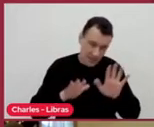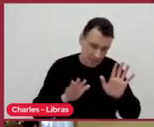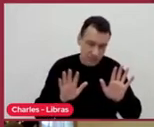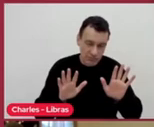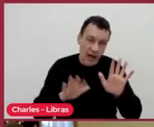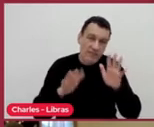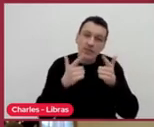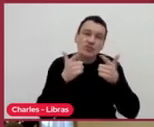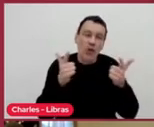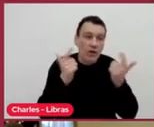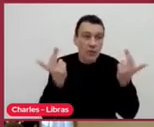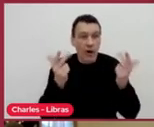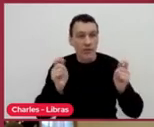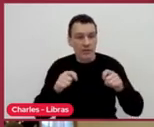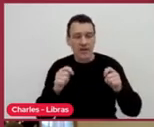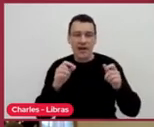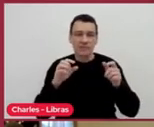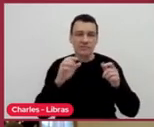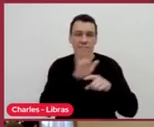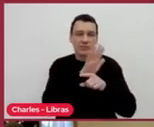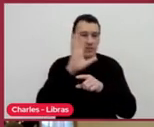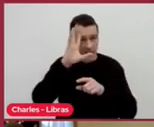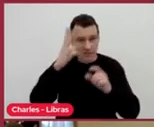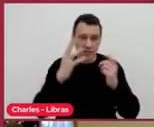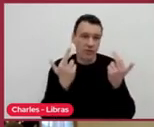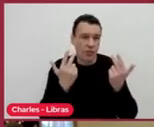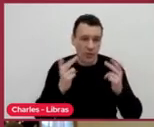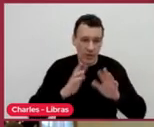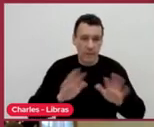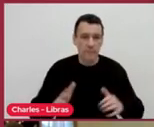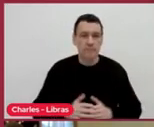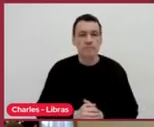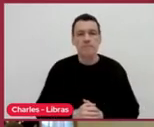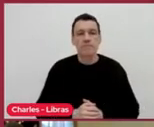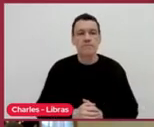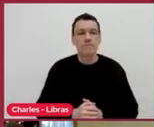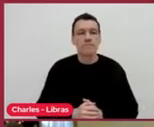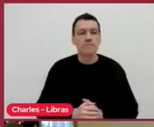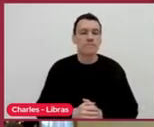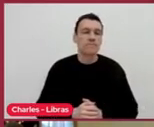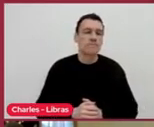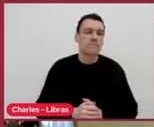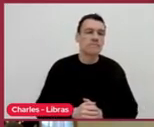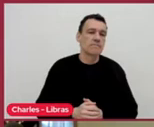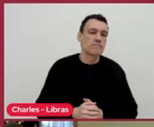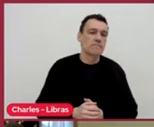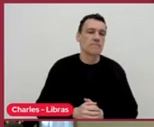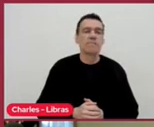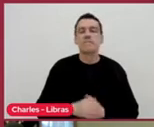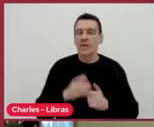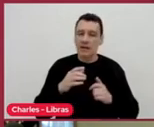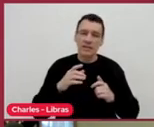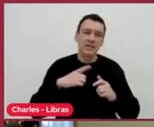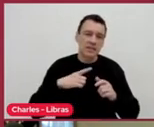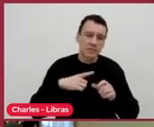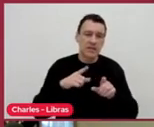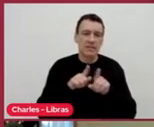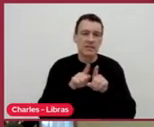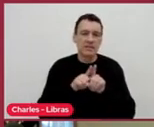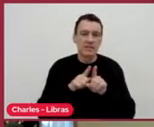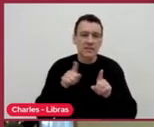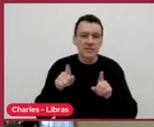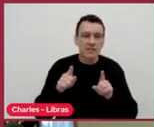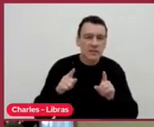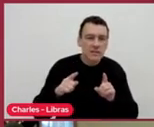And this library of resolvers, it's even more amazing that I showed here. It's called Python. It's, I believe, the